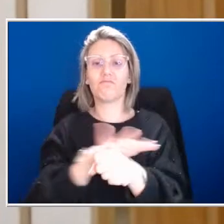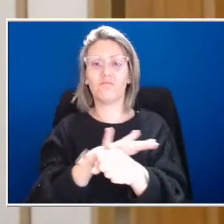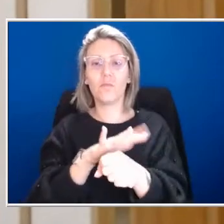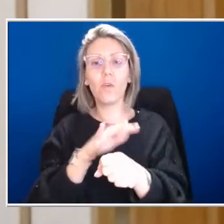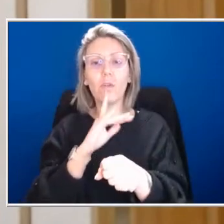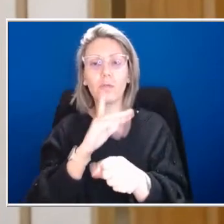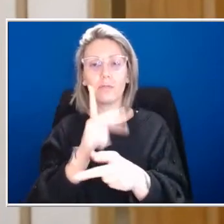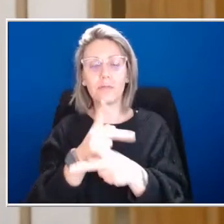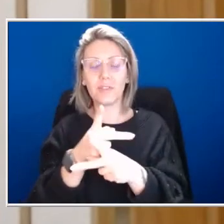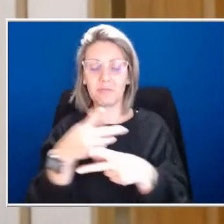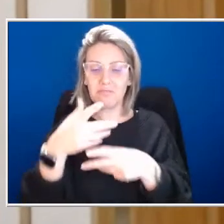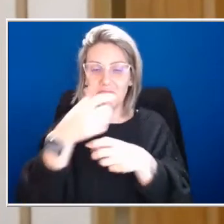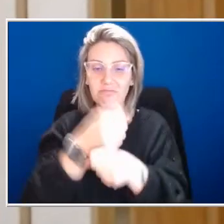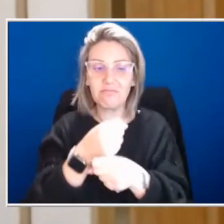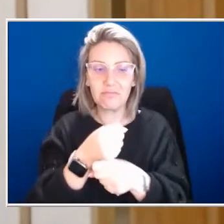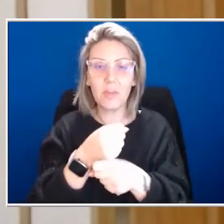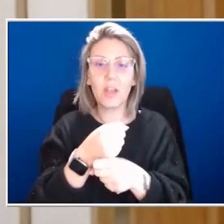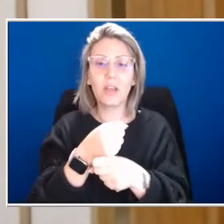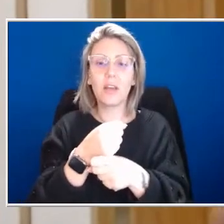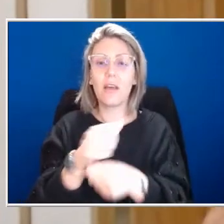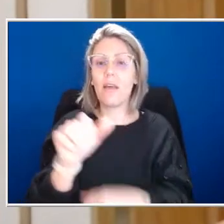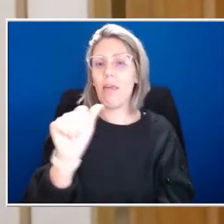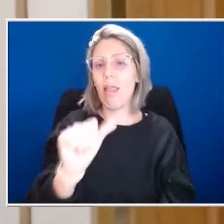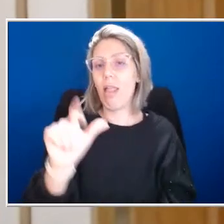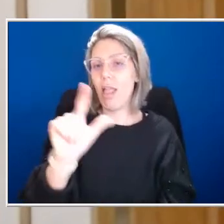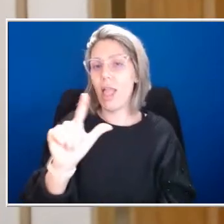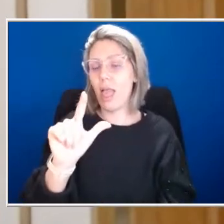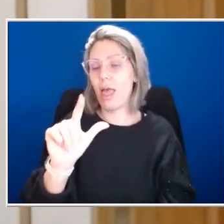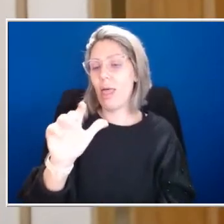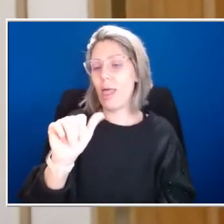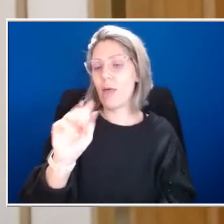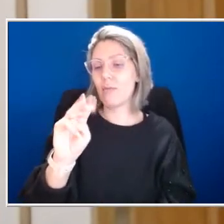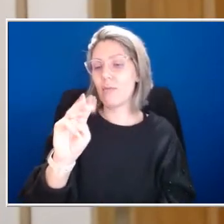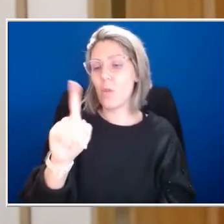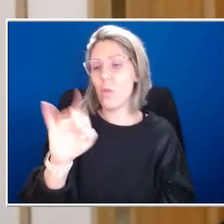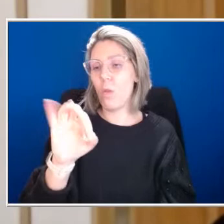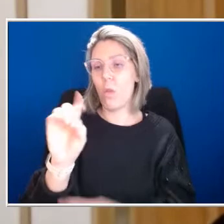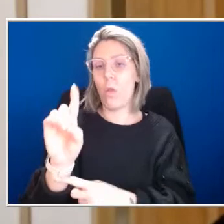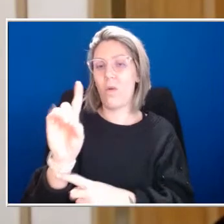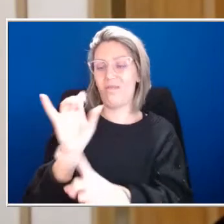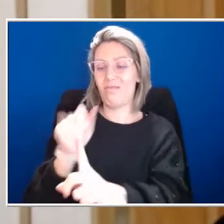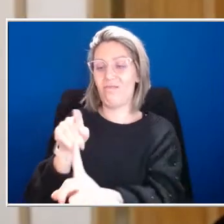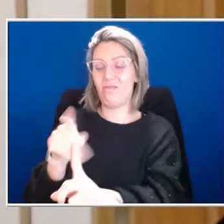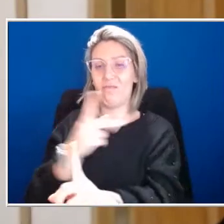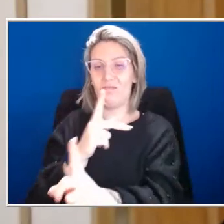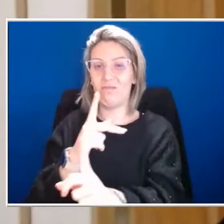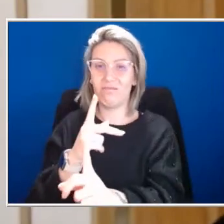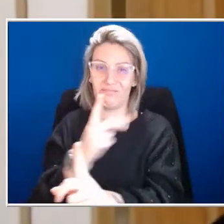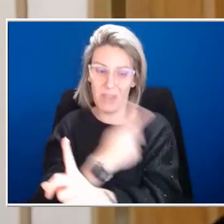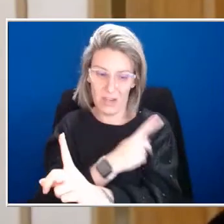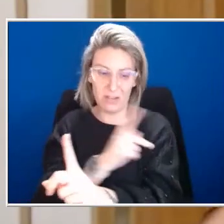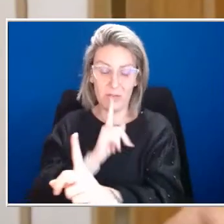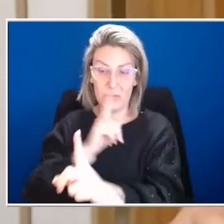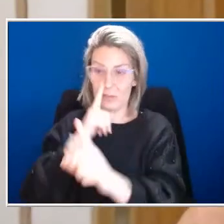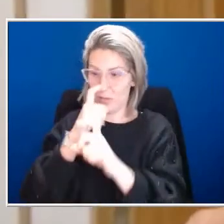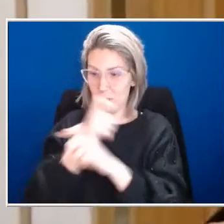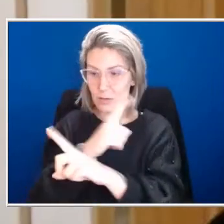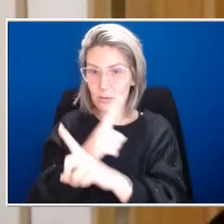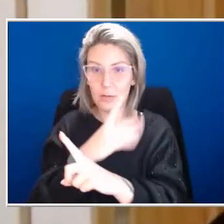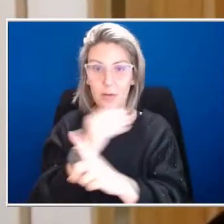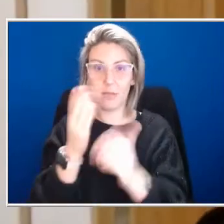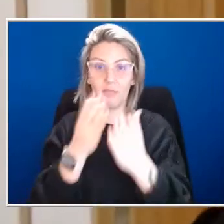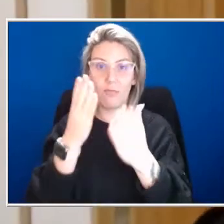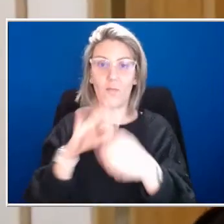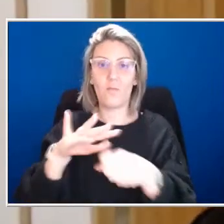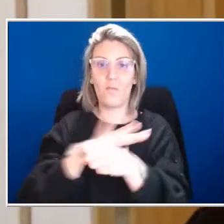summarize, taking care of AL amyloid patients with a bone marrow cancer is very complicated, and to offer full treatment